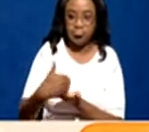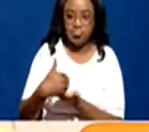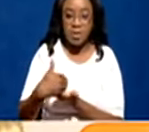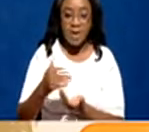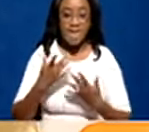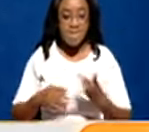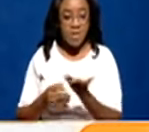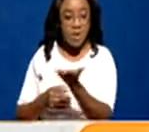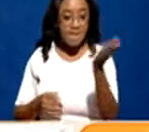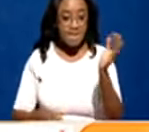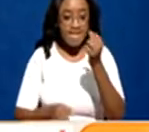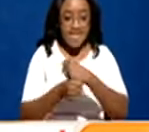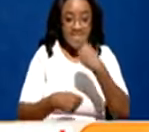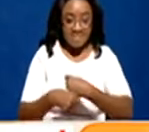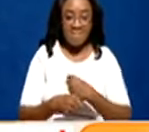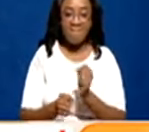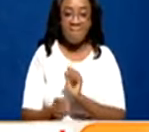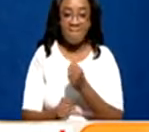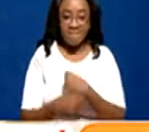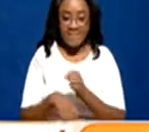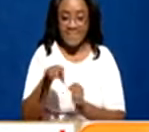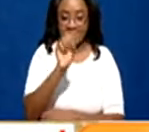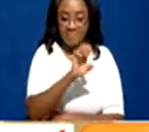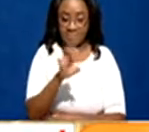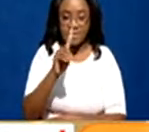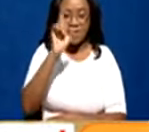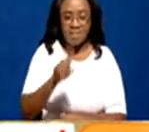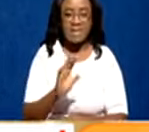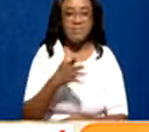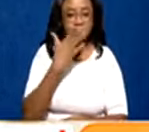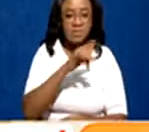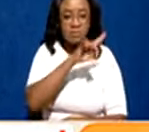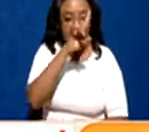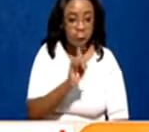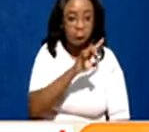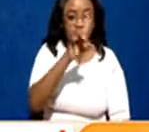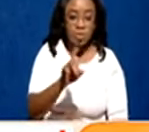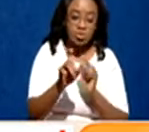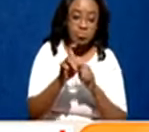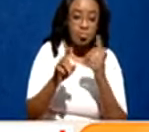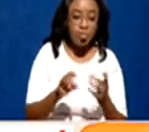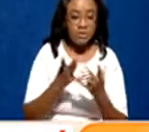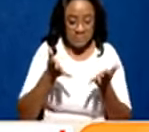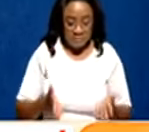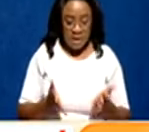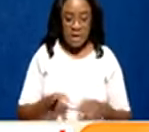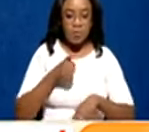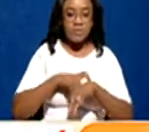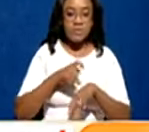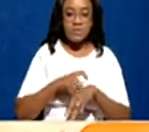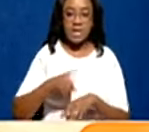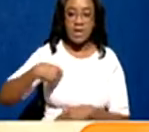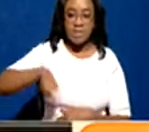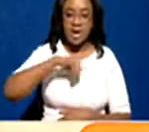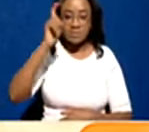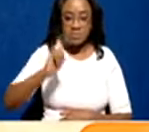manufacturers or the people participating in this space must answer to the question. The question that time has come when we